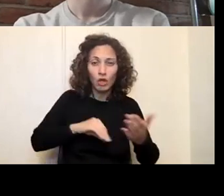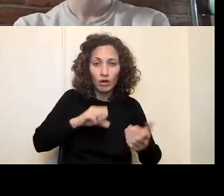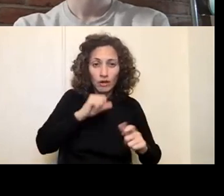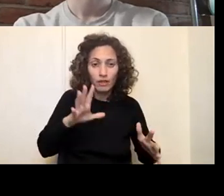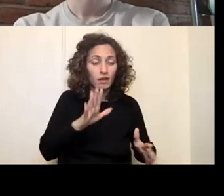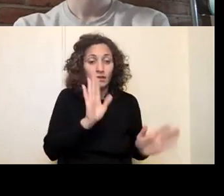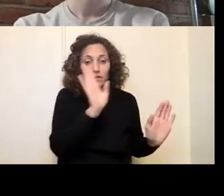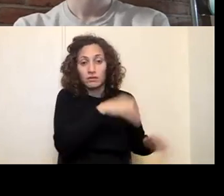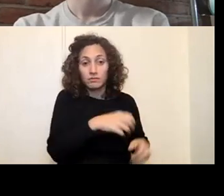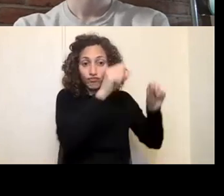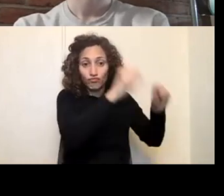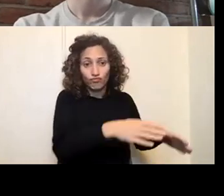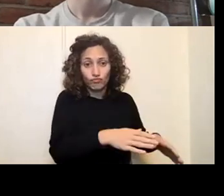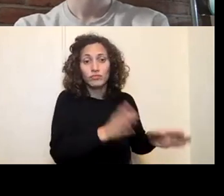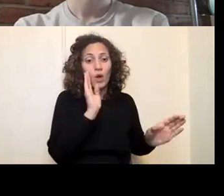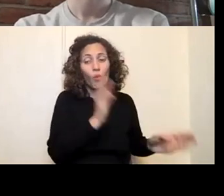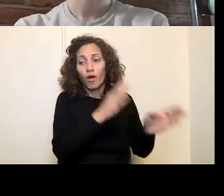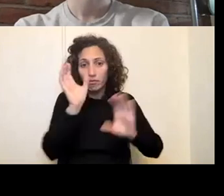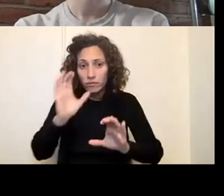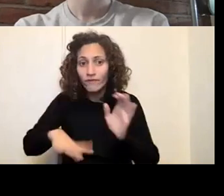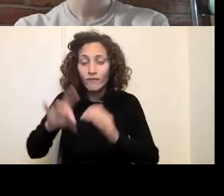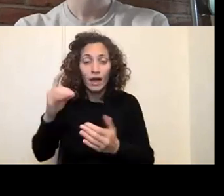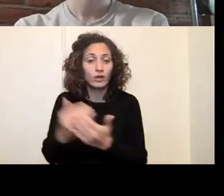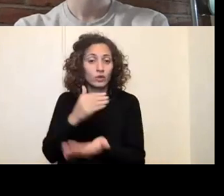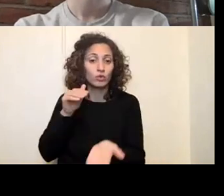find another physician, to work with.